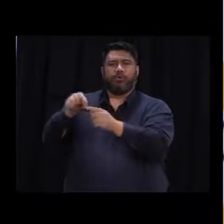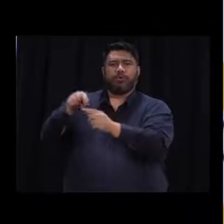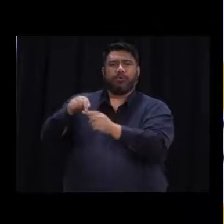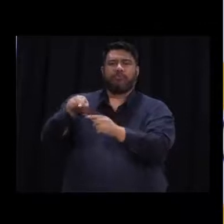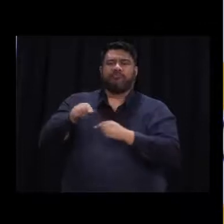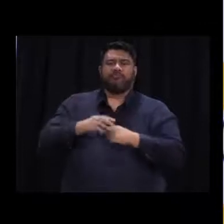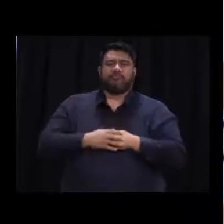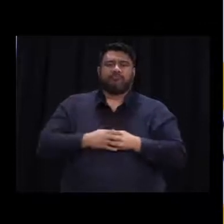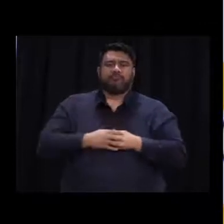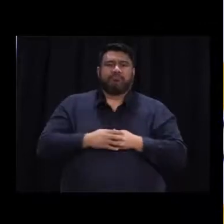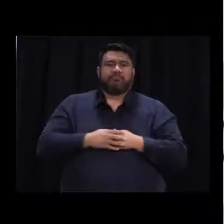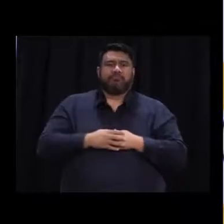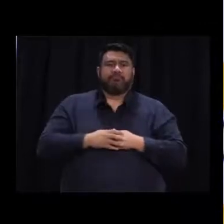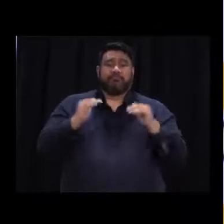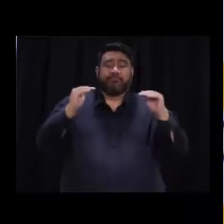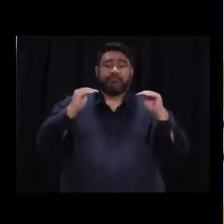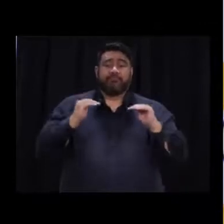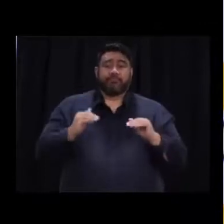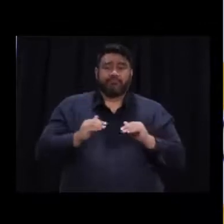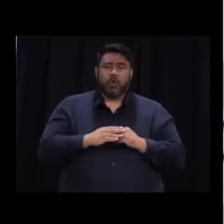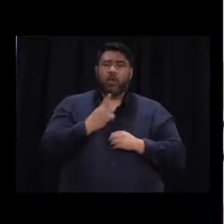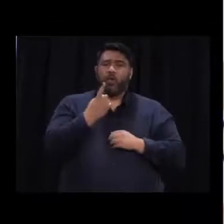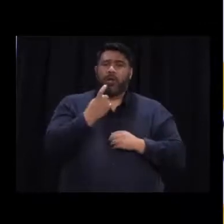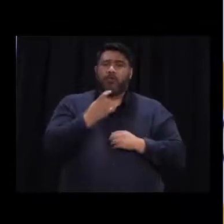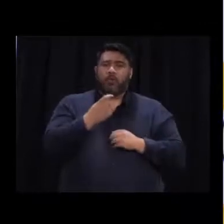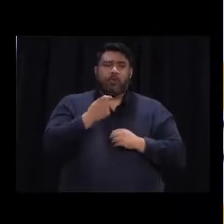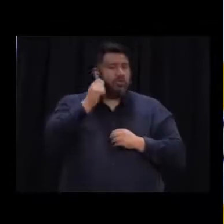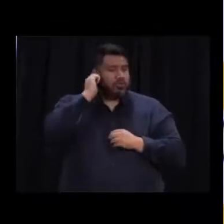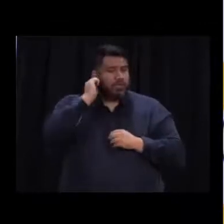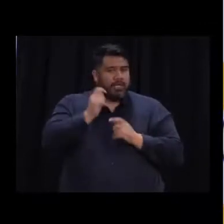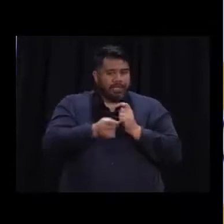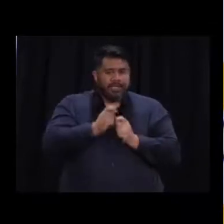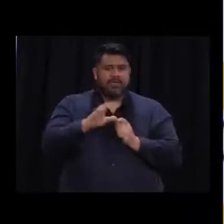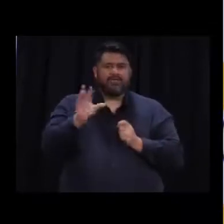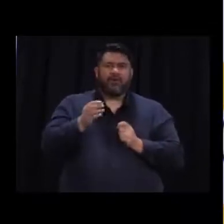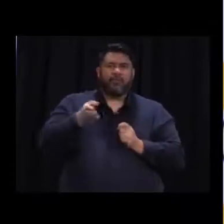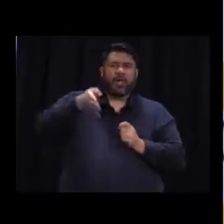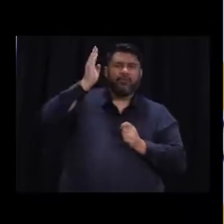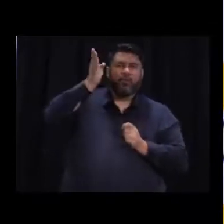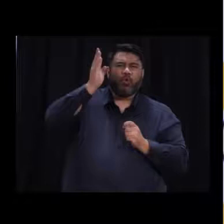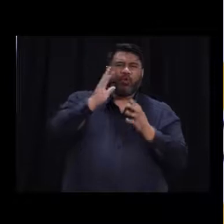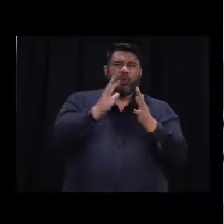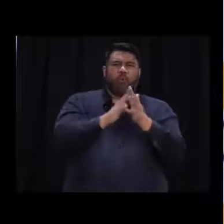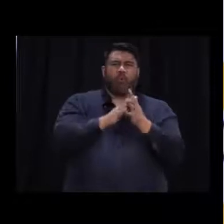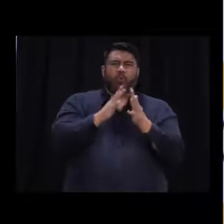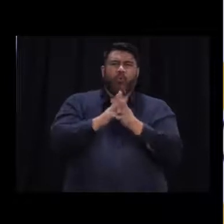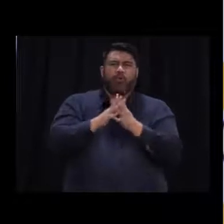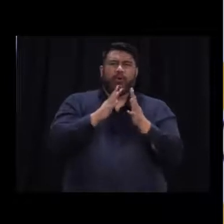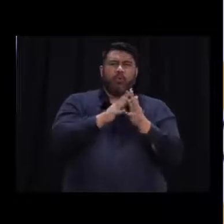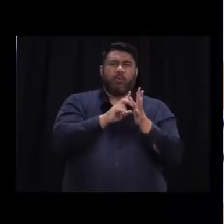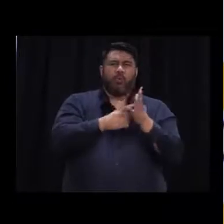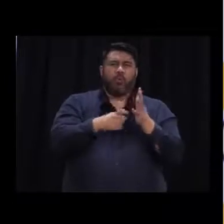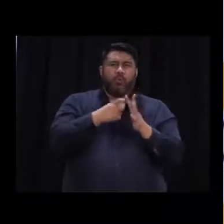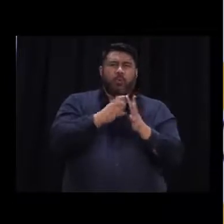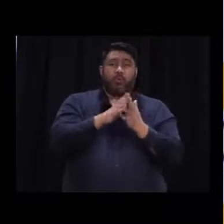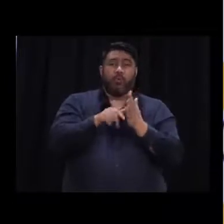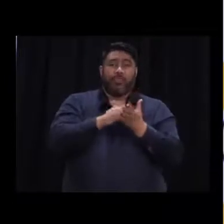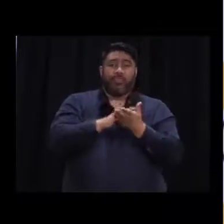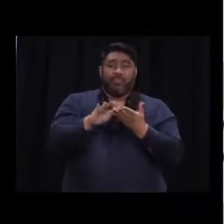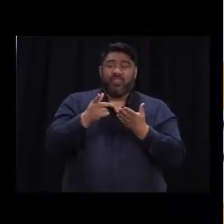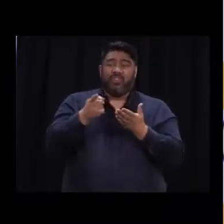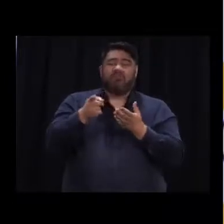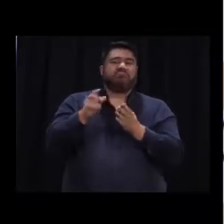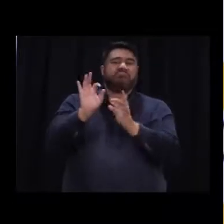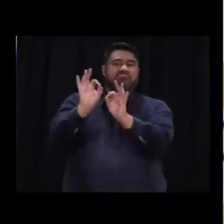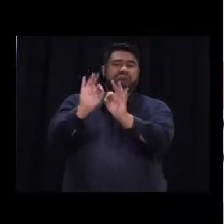from Warkworth has come back negative, and furthermore, ESO were actually able to isolate the RNA from the wastewater